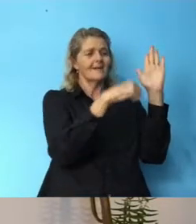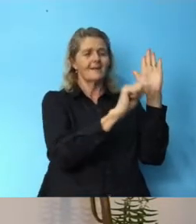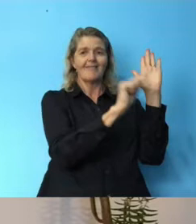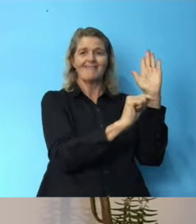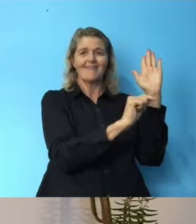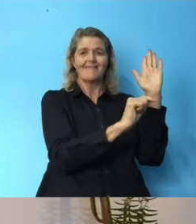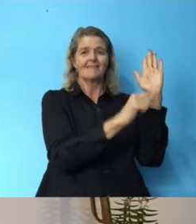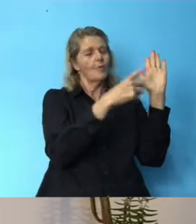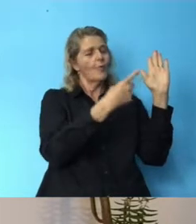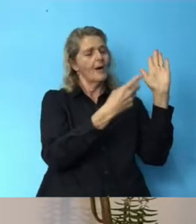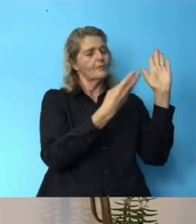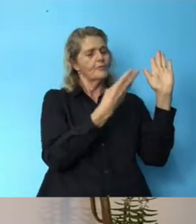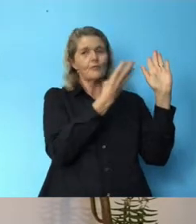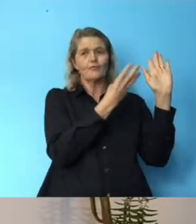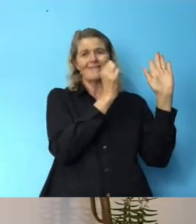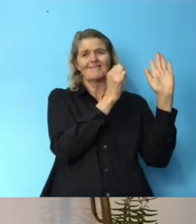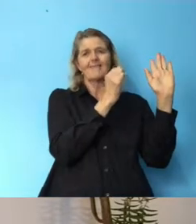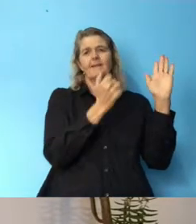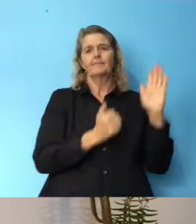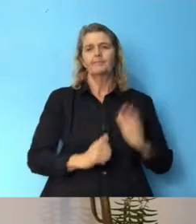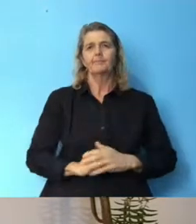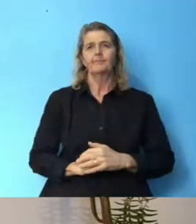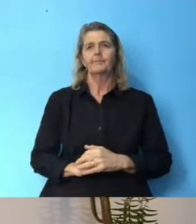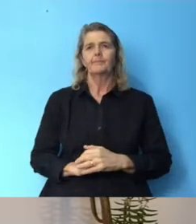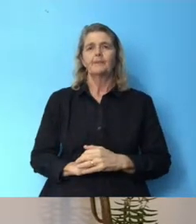colour, pigment, works differently. Whoop, there's a bit of green in there.